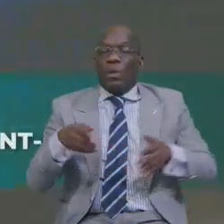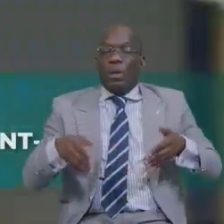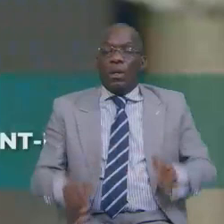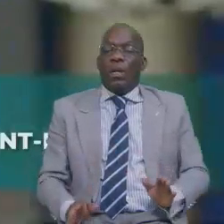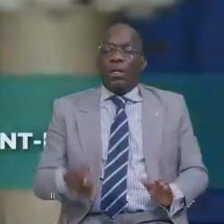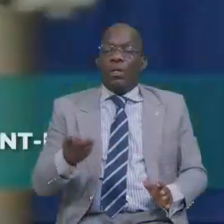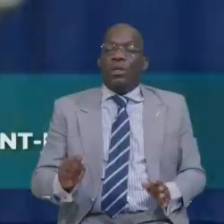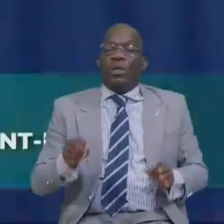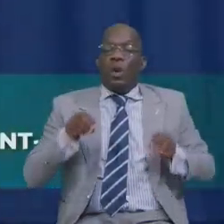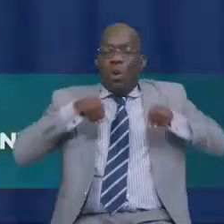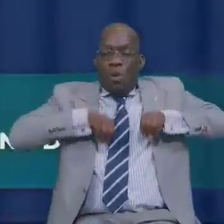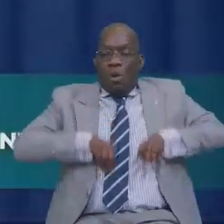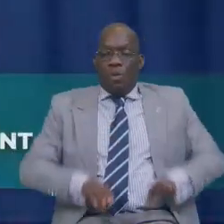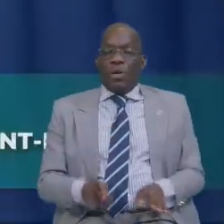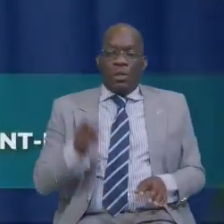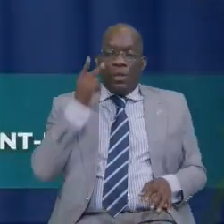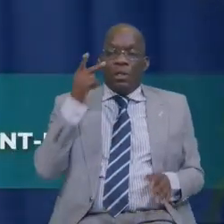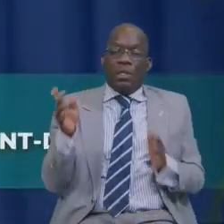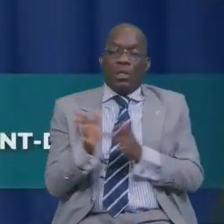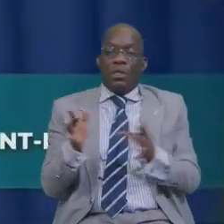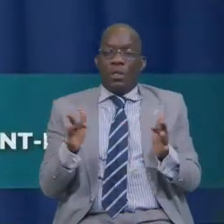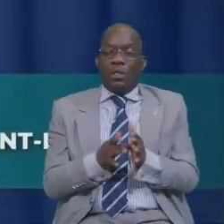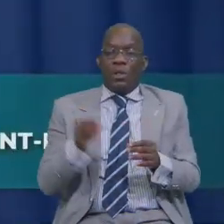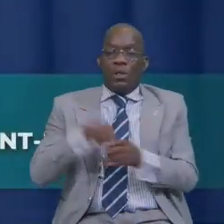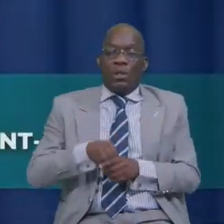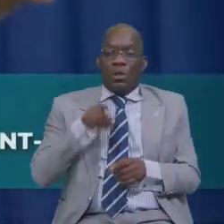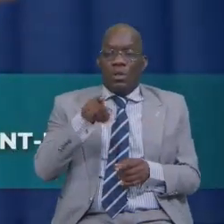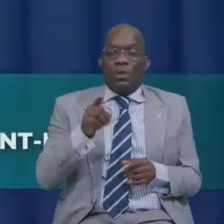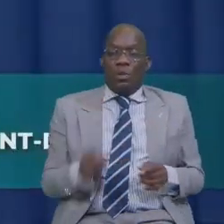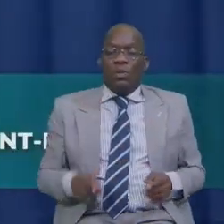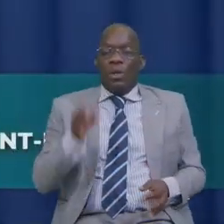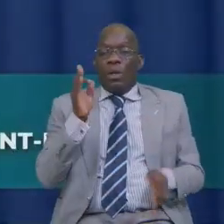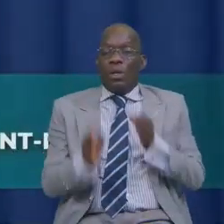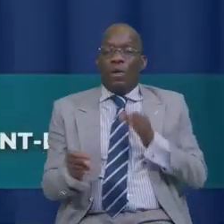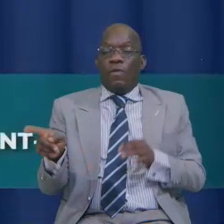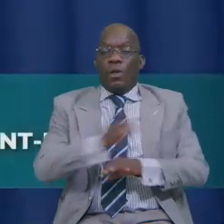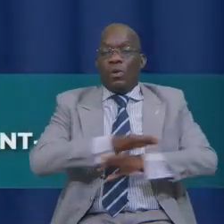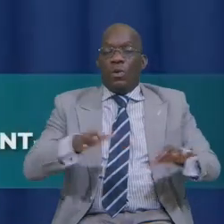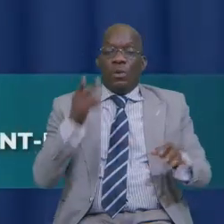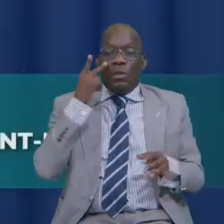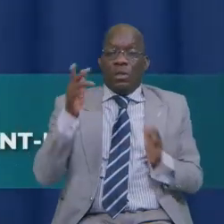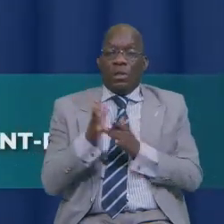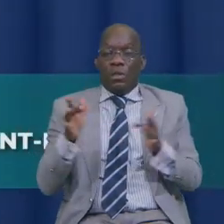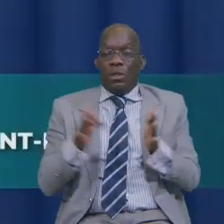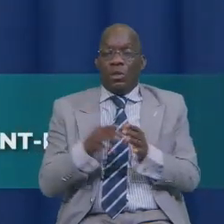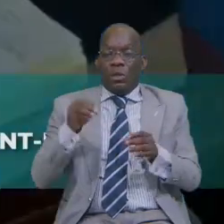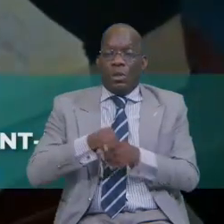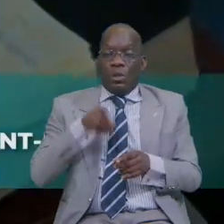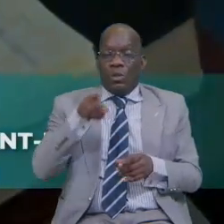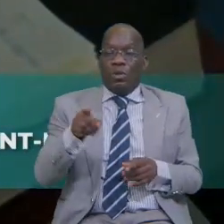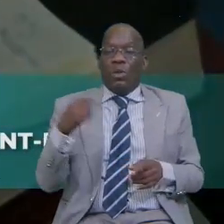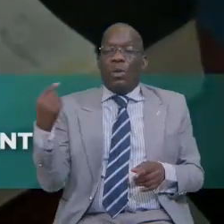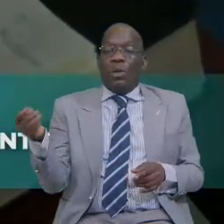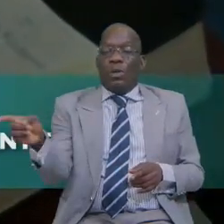oppressed see Jesus in you. If they don't see Jesus in you, and they only see you,